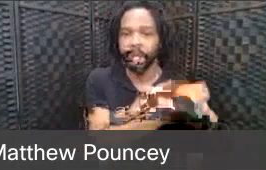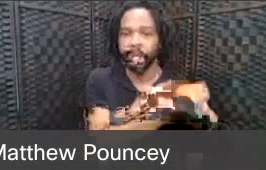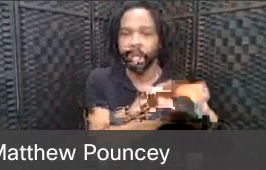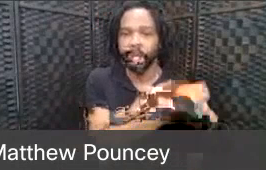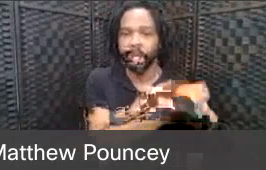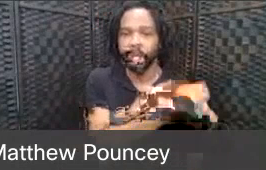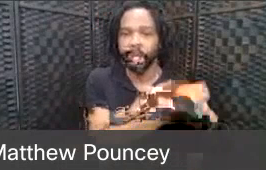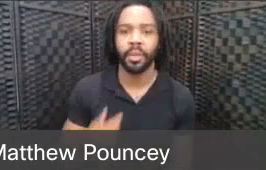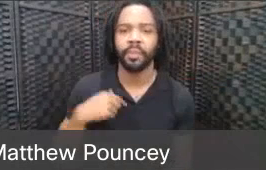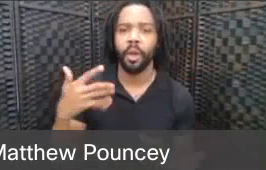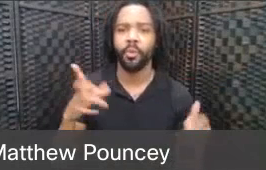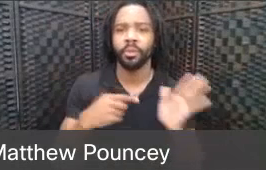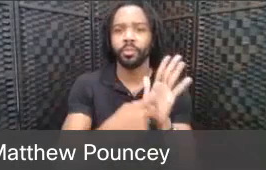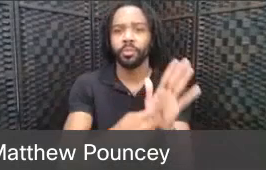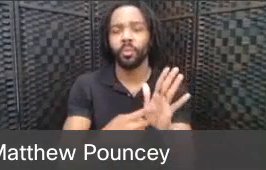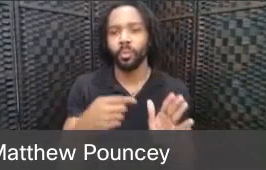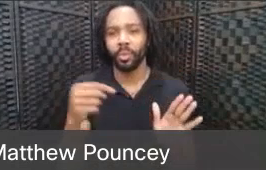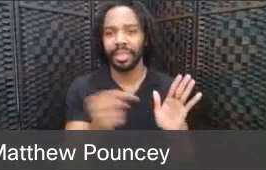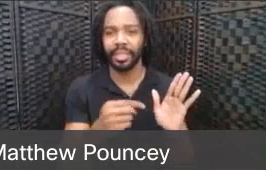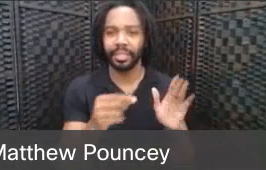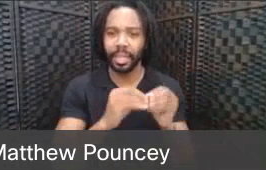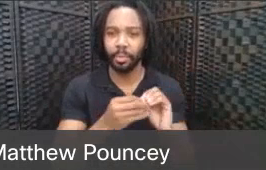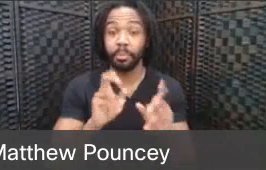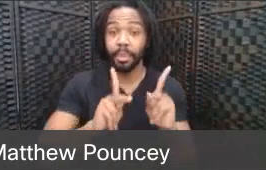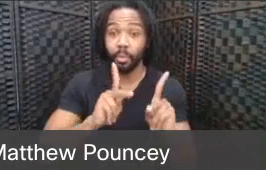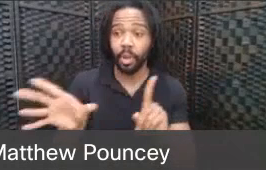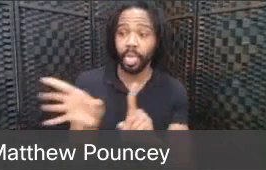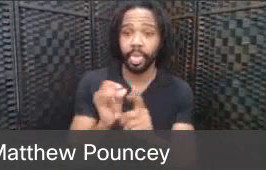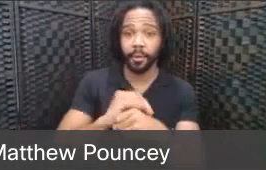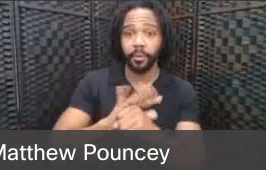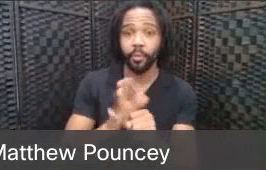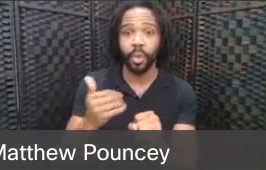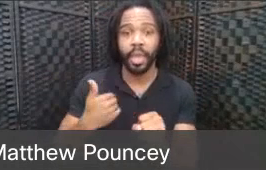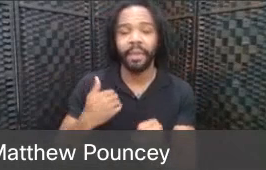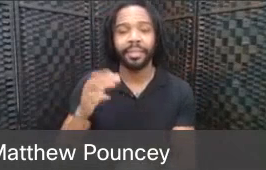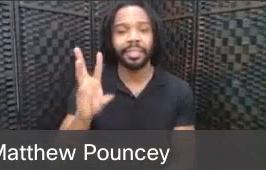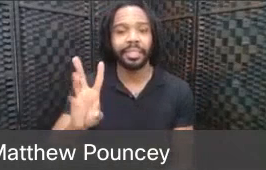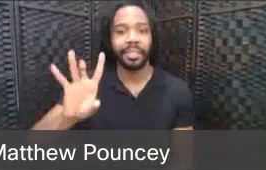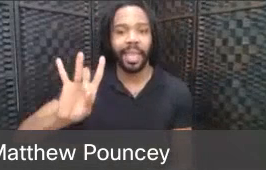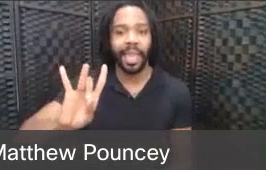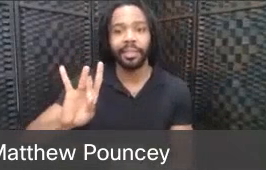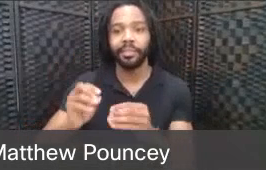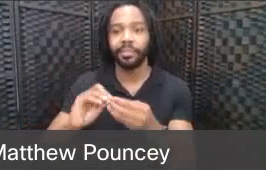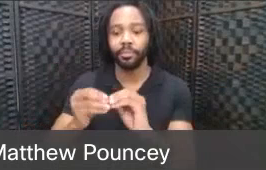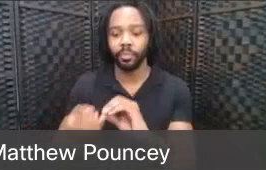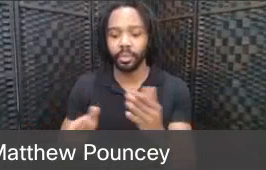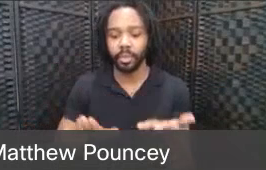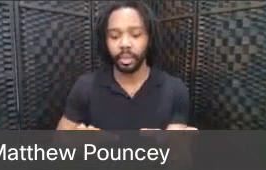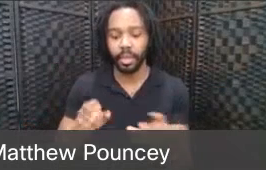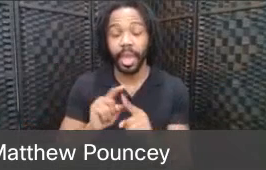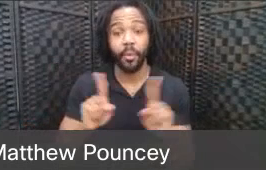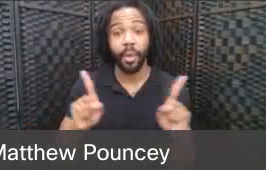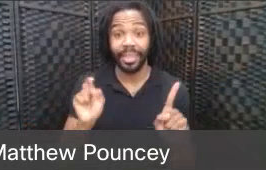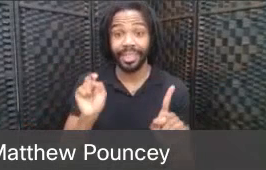As I indicated, of the people who have contracted COVID, we have had 68 deaths. However, this